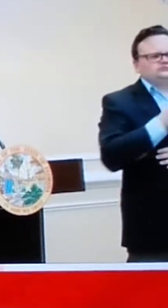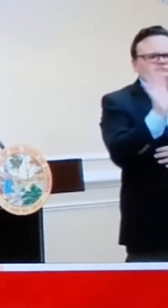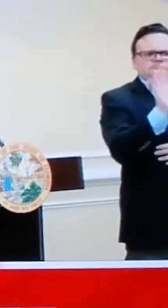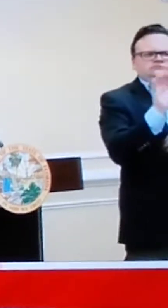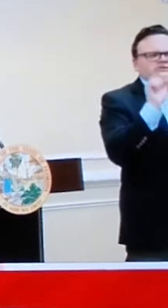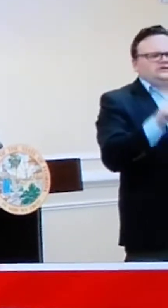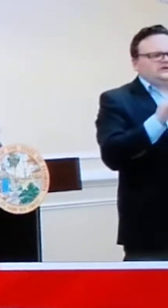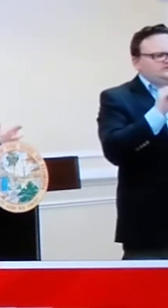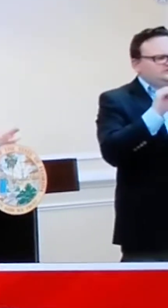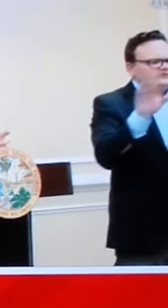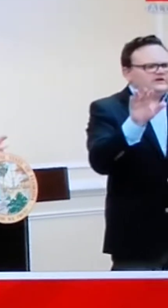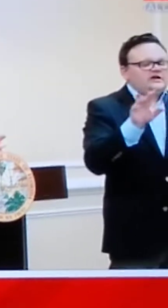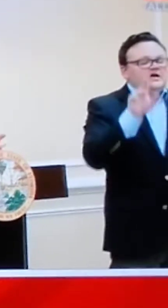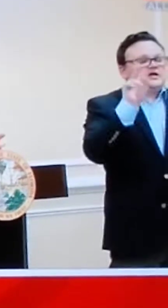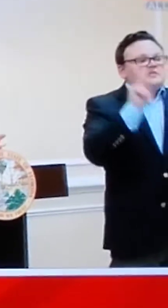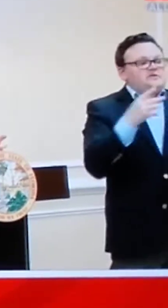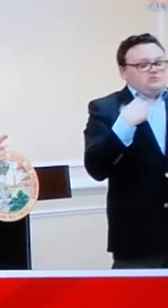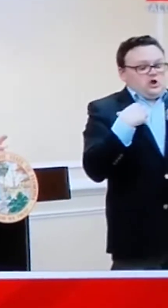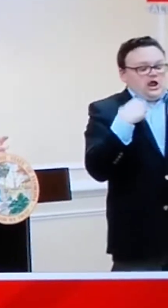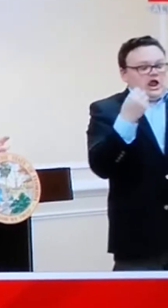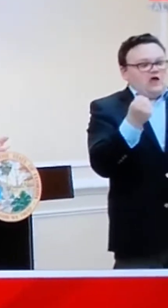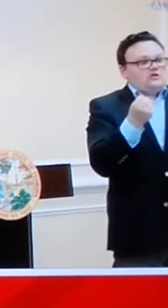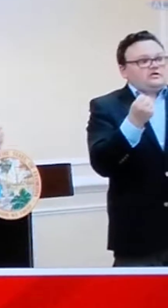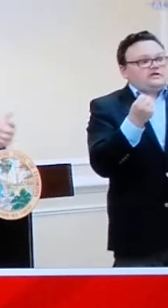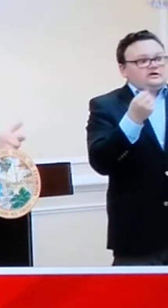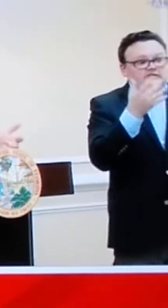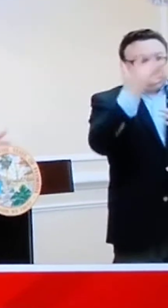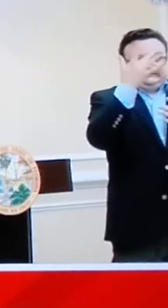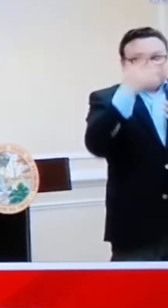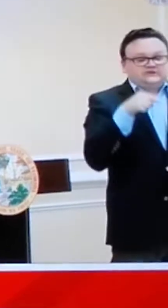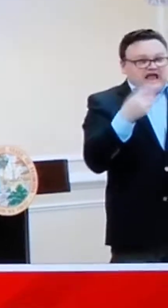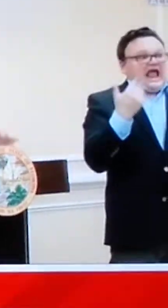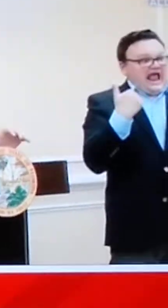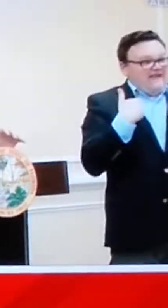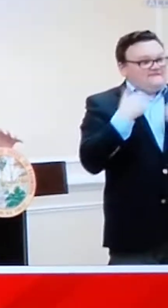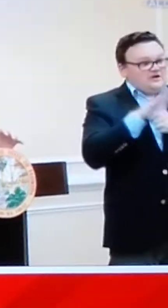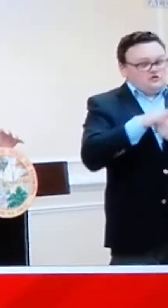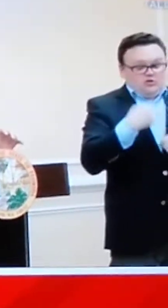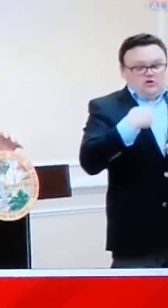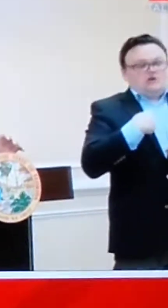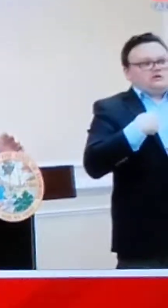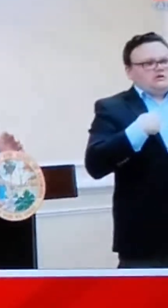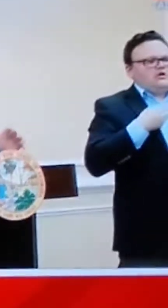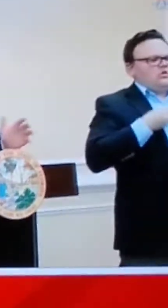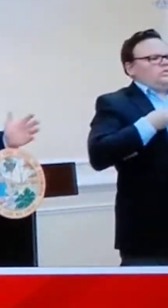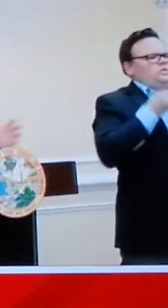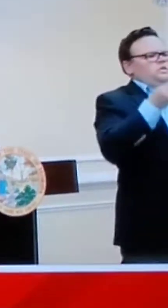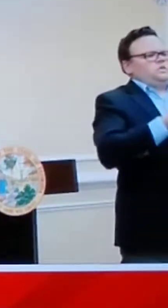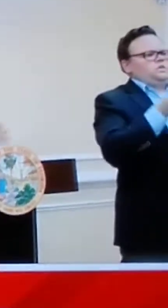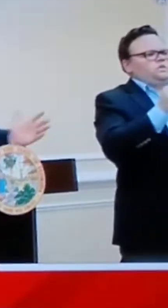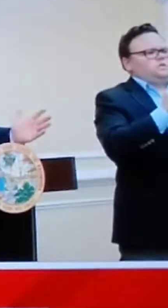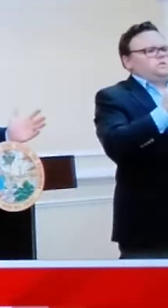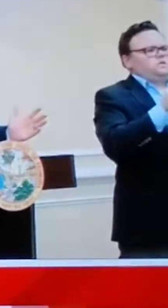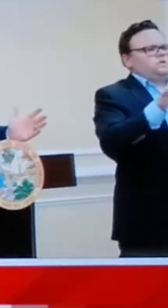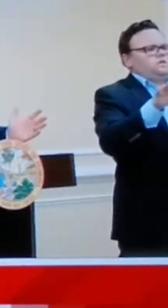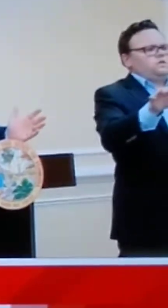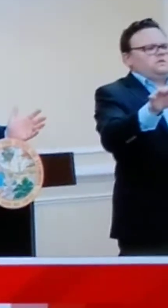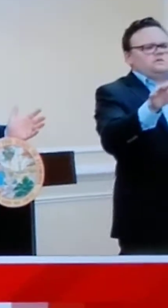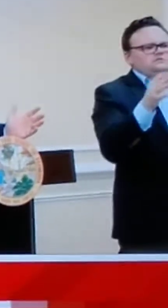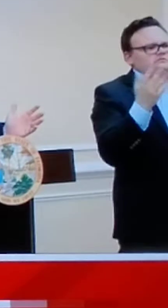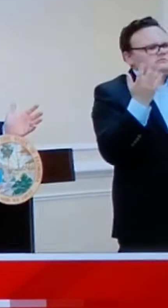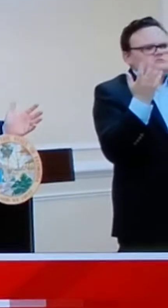virus. Stealth carriers, people who don't have symptoms, but then are nevertheless passing along or have such mild symptoms, is something that really